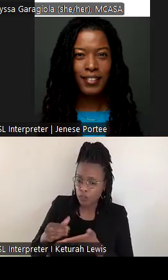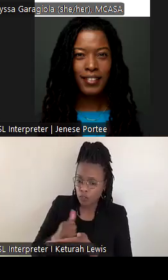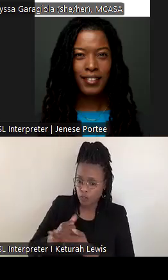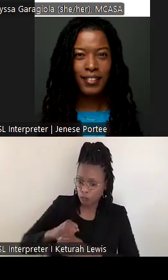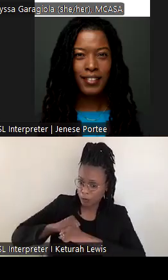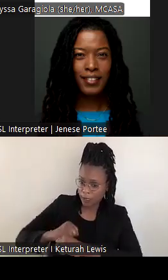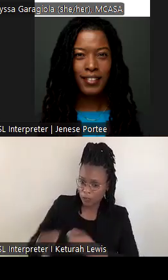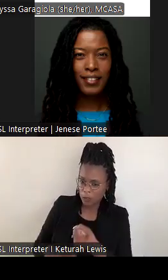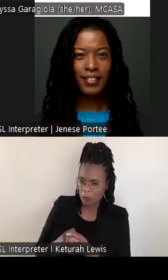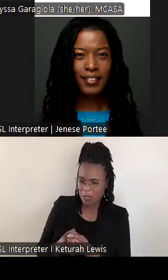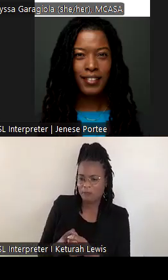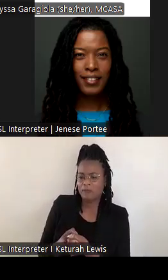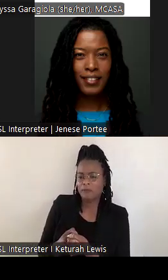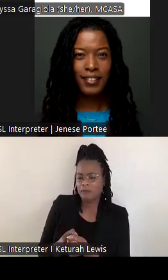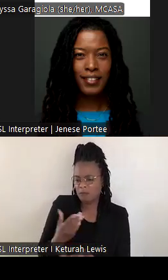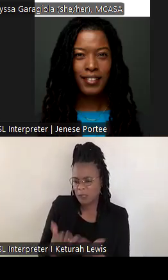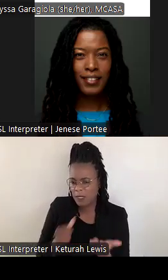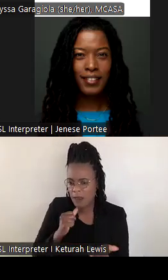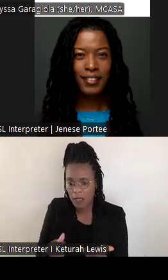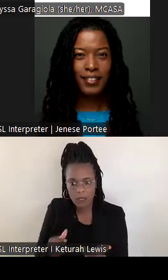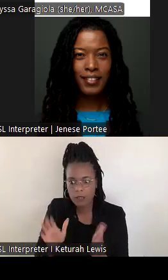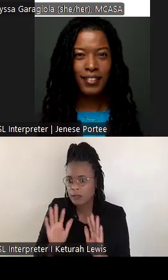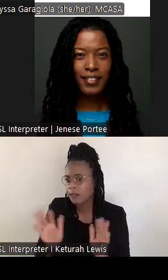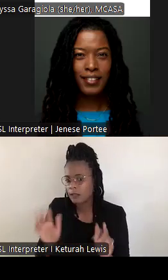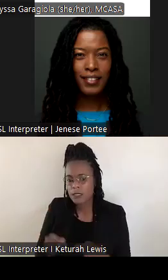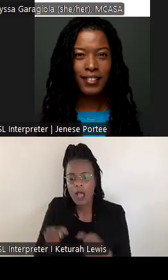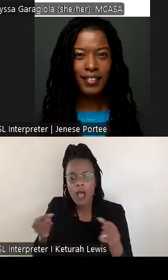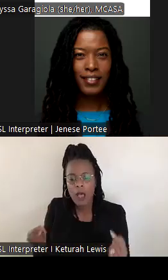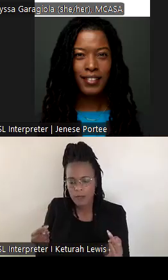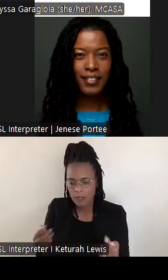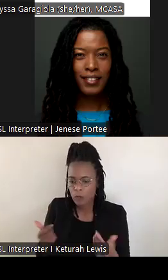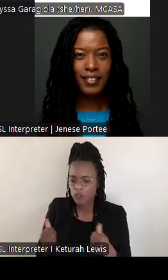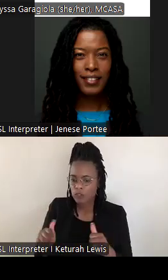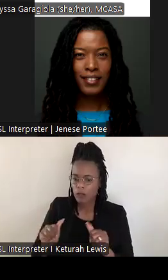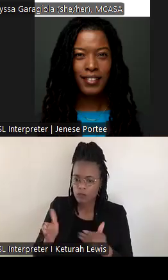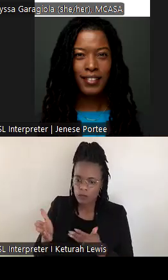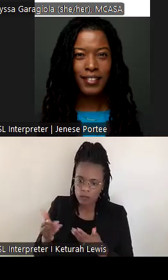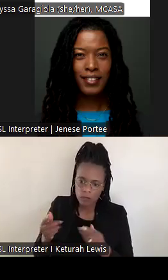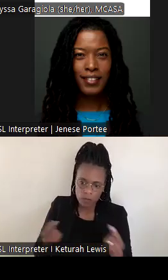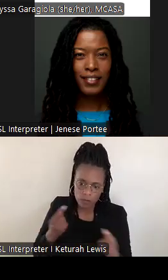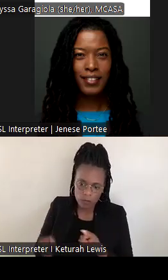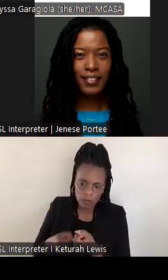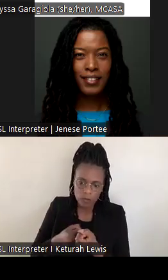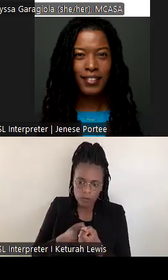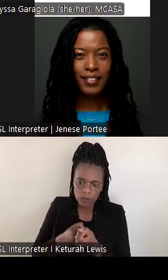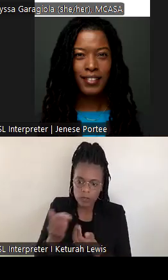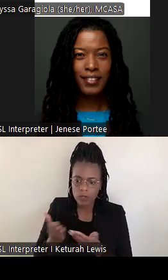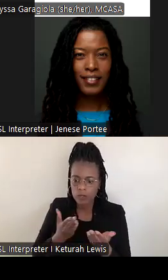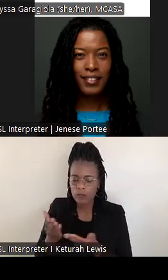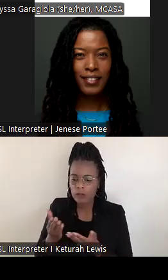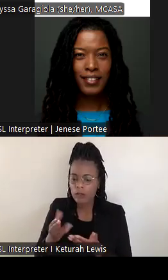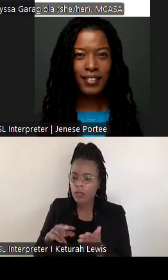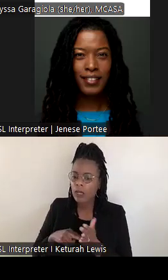that we're serving. These defined norms create harmful stereotypes, such as hypersexualization of Black